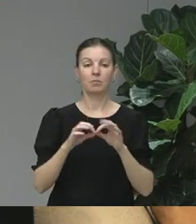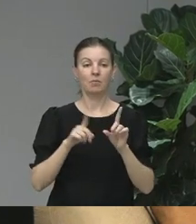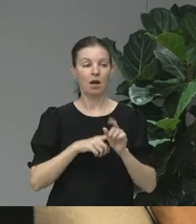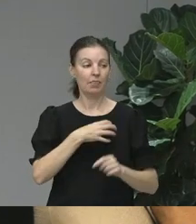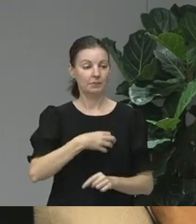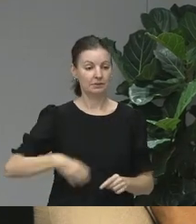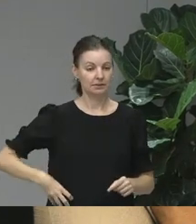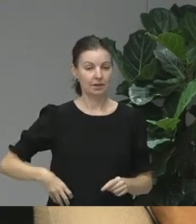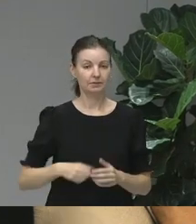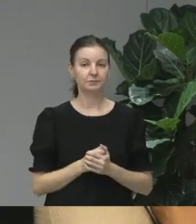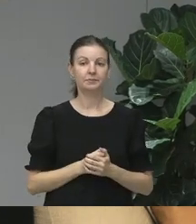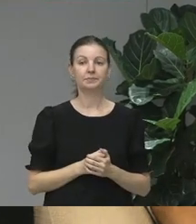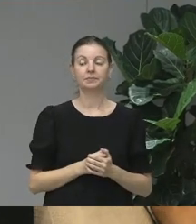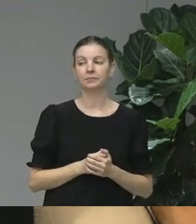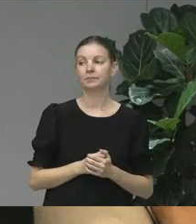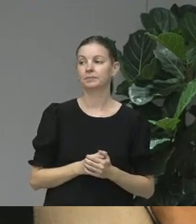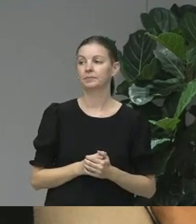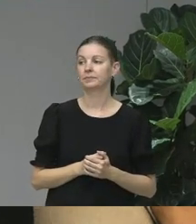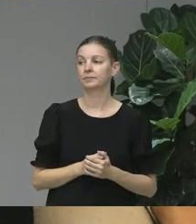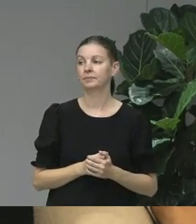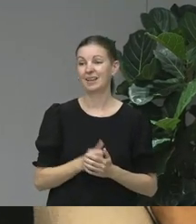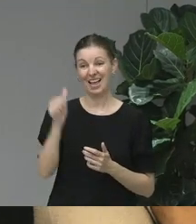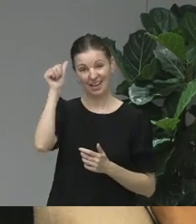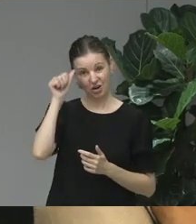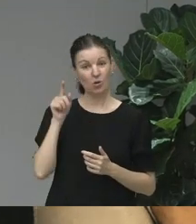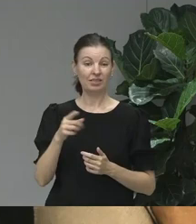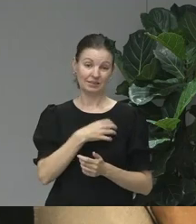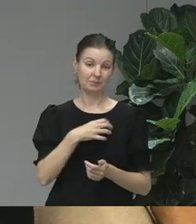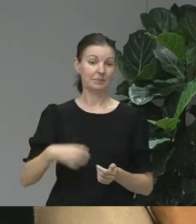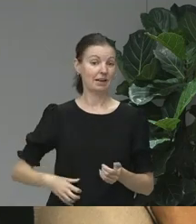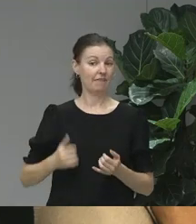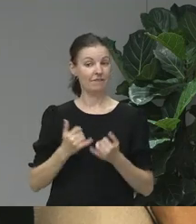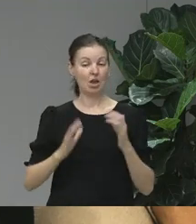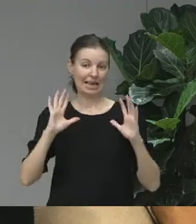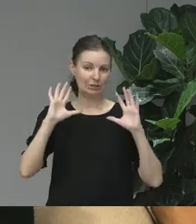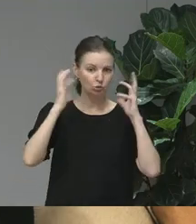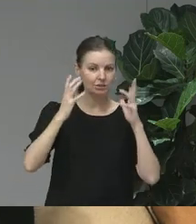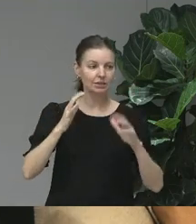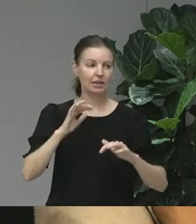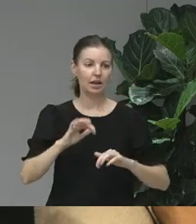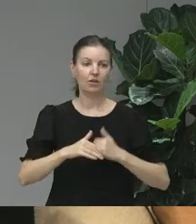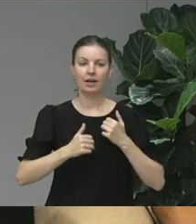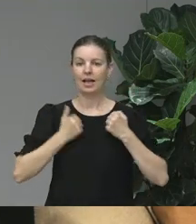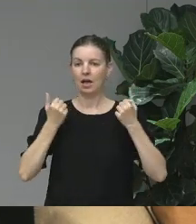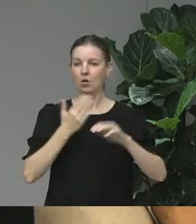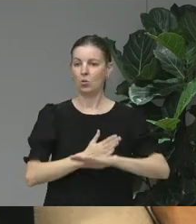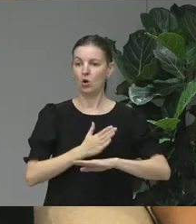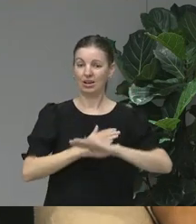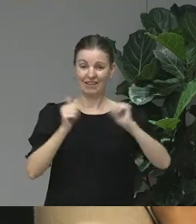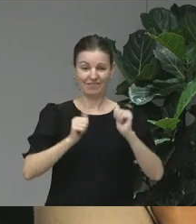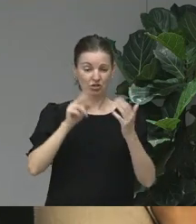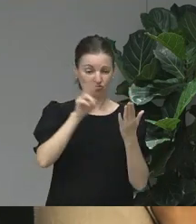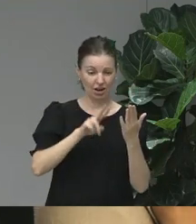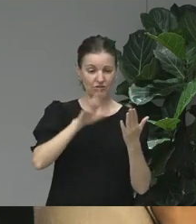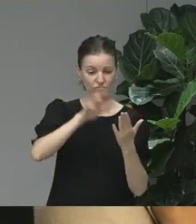tabled by the minister, and I know that this minister is very interested in our work, he has read it all. He read